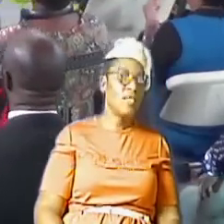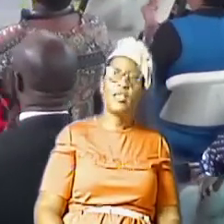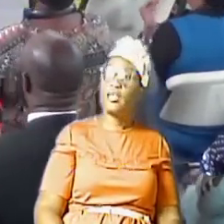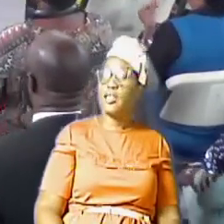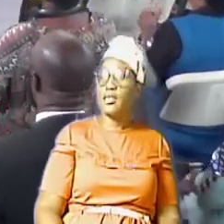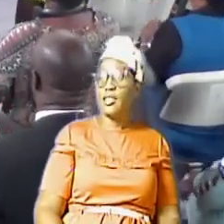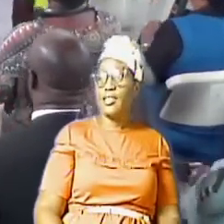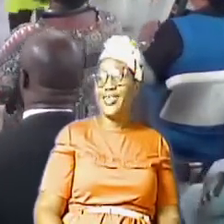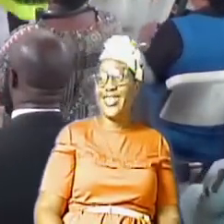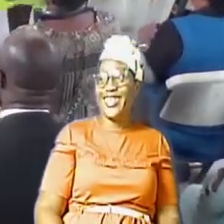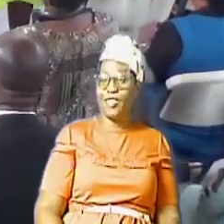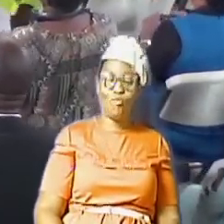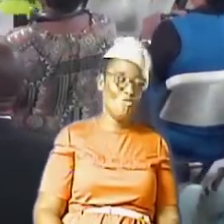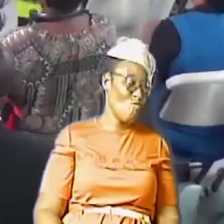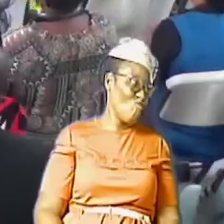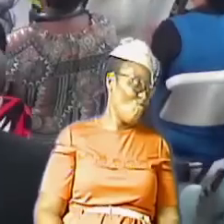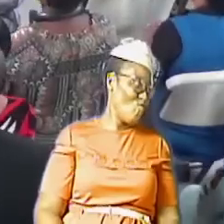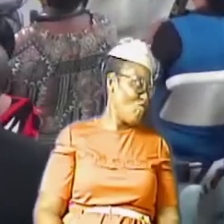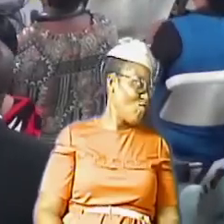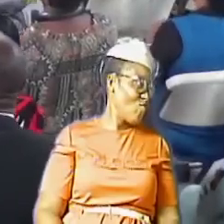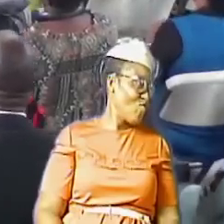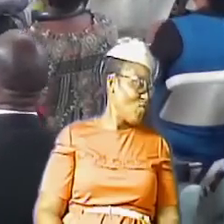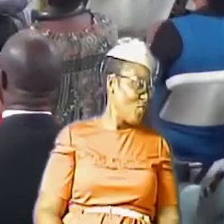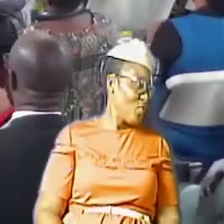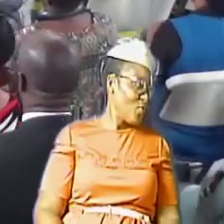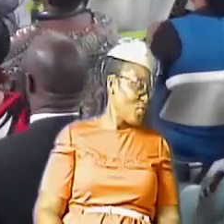Hallelujah. Hallelujah.